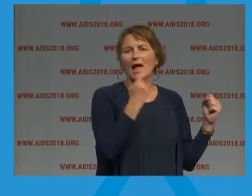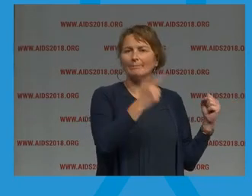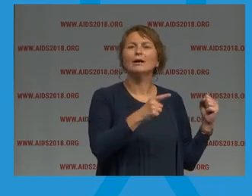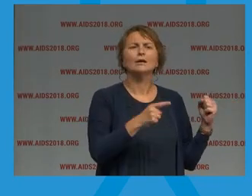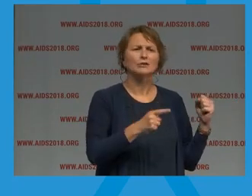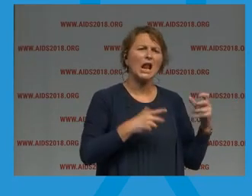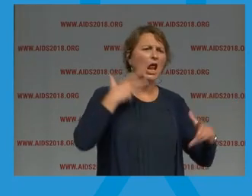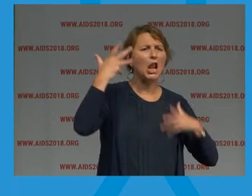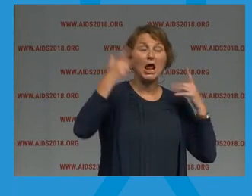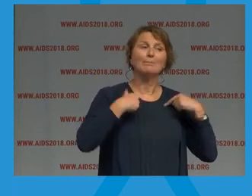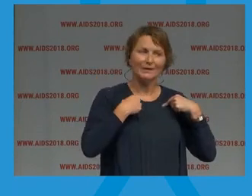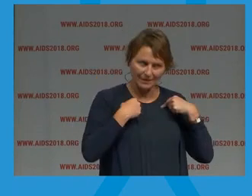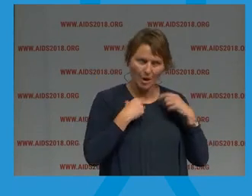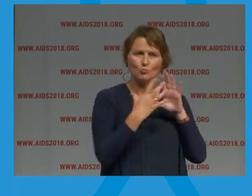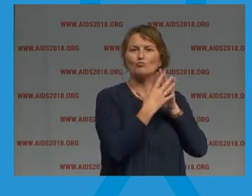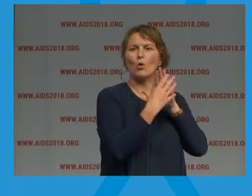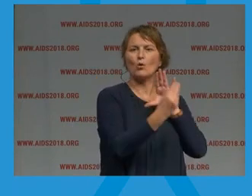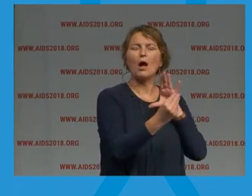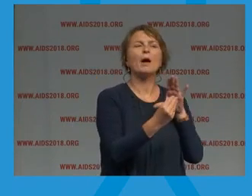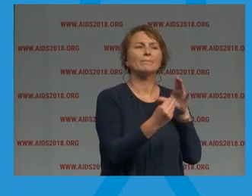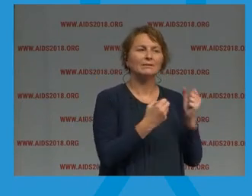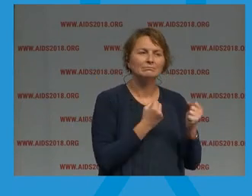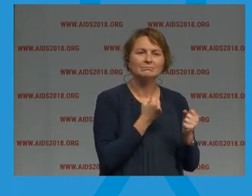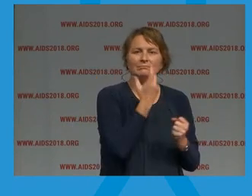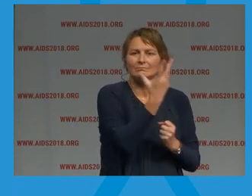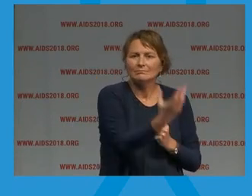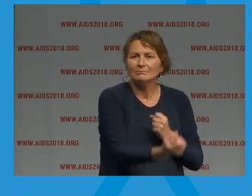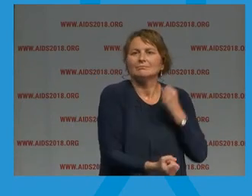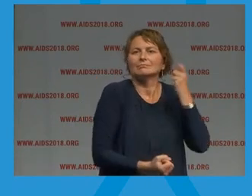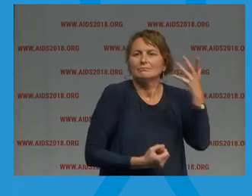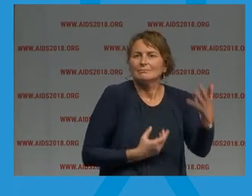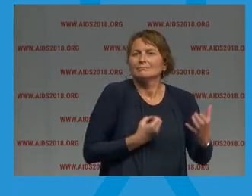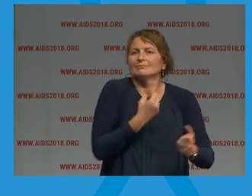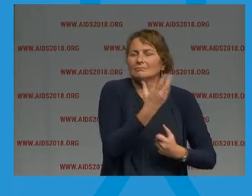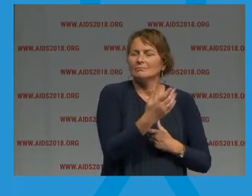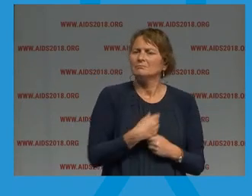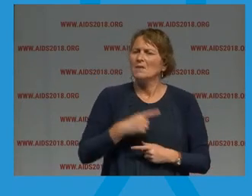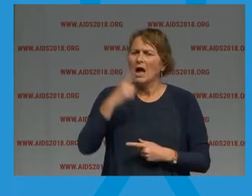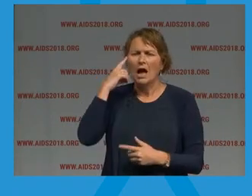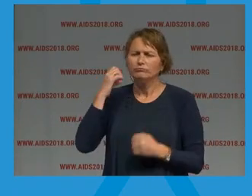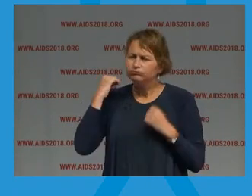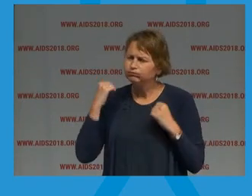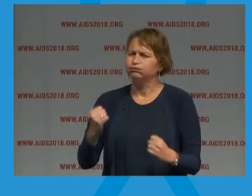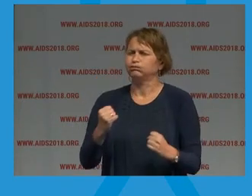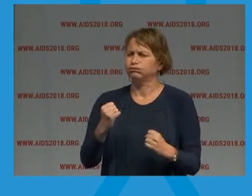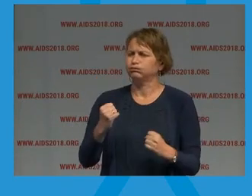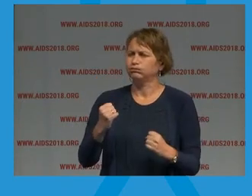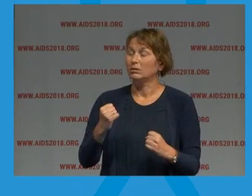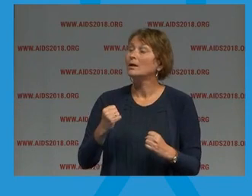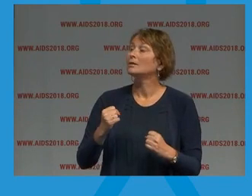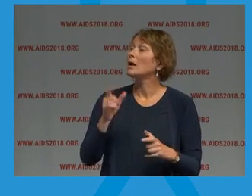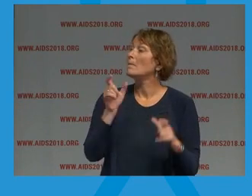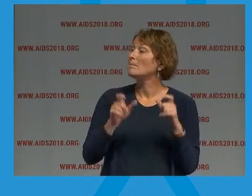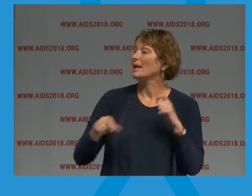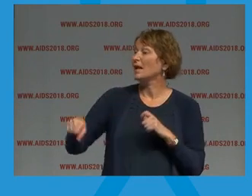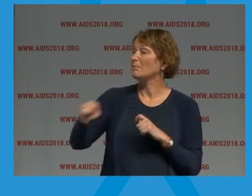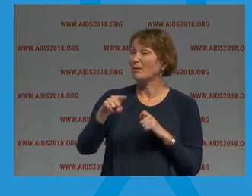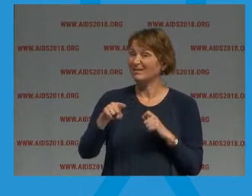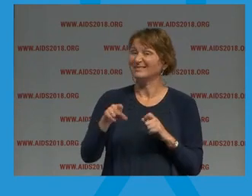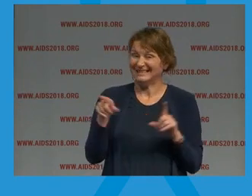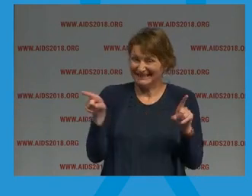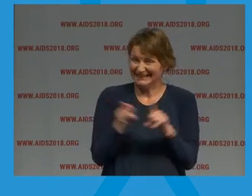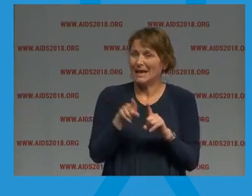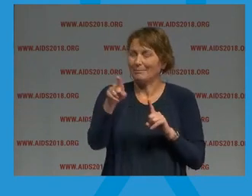with how we are expected to act. I believe very firmly that people are policy, so